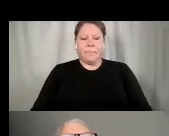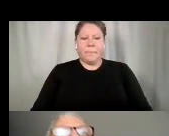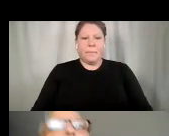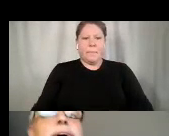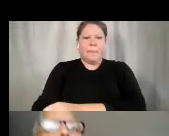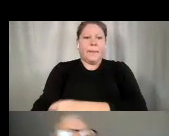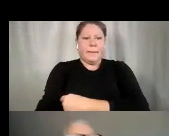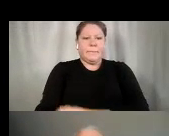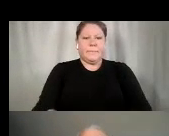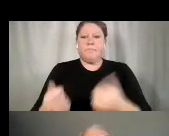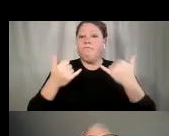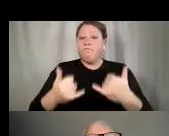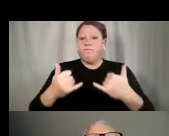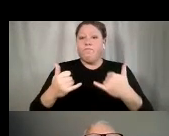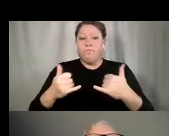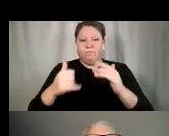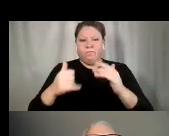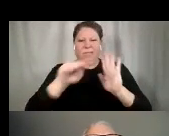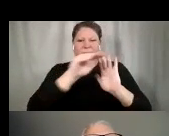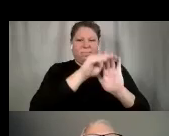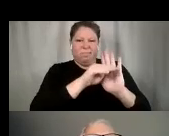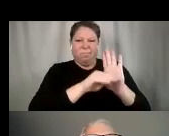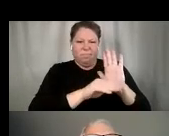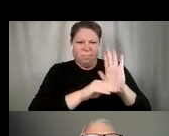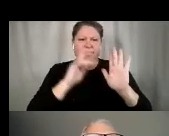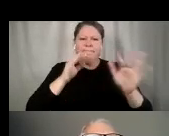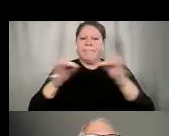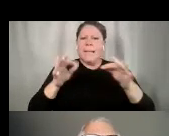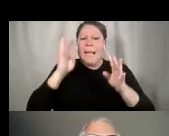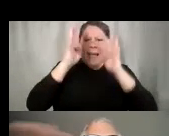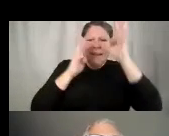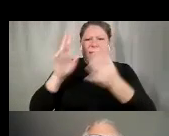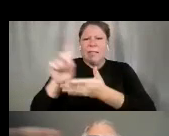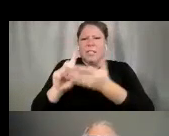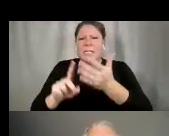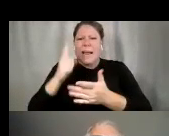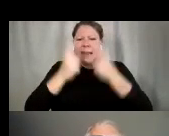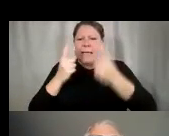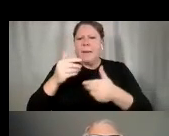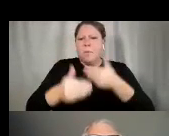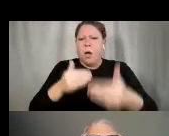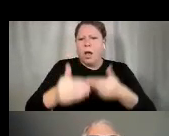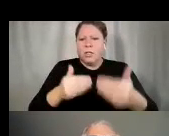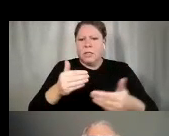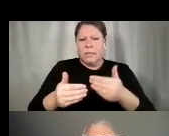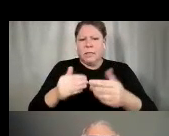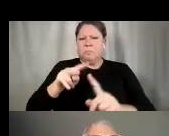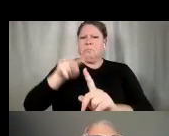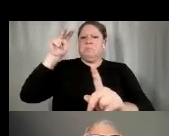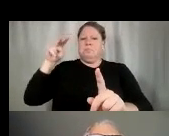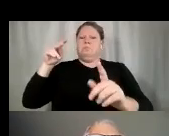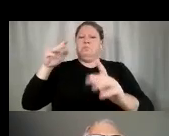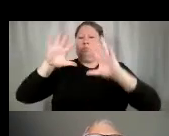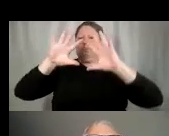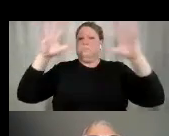All right, so today I'm going to walk you through the innovation and design thinking process and really provide a high level view of the process with a focus